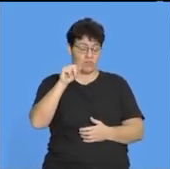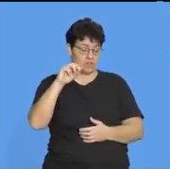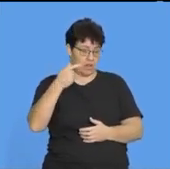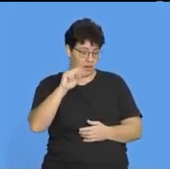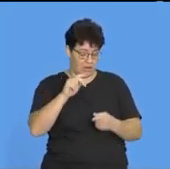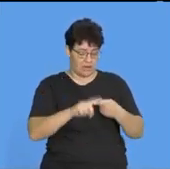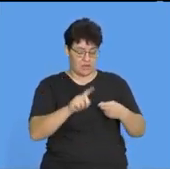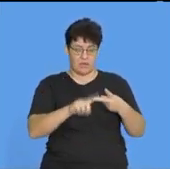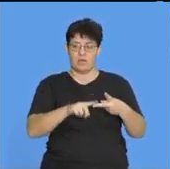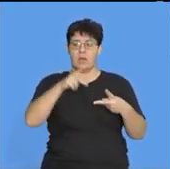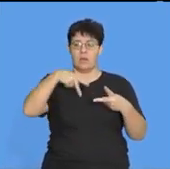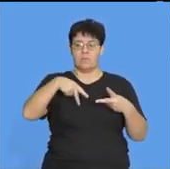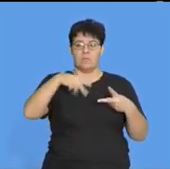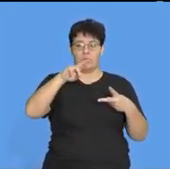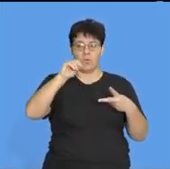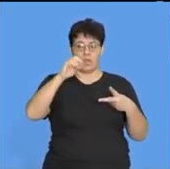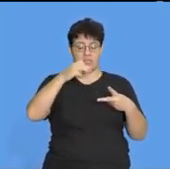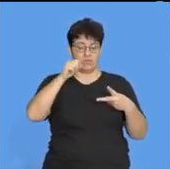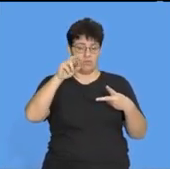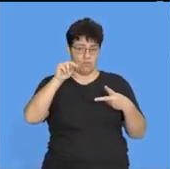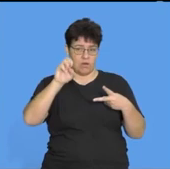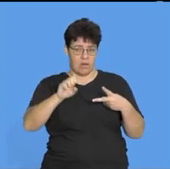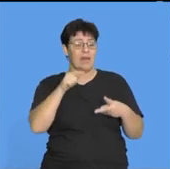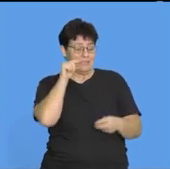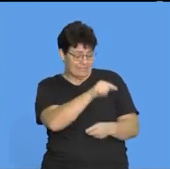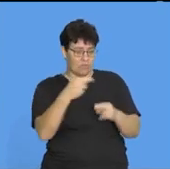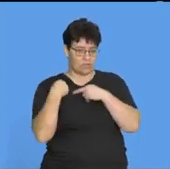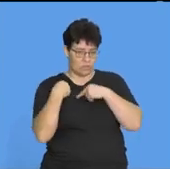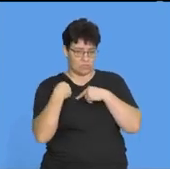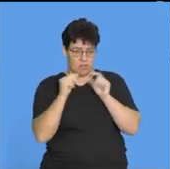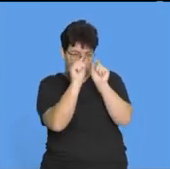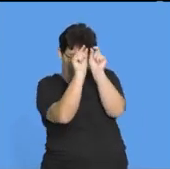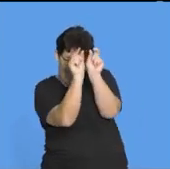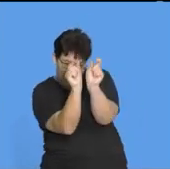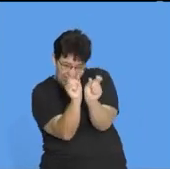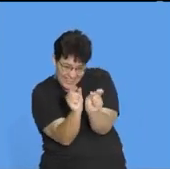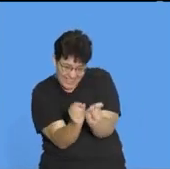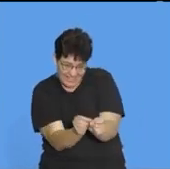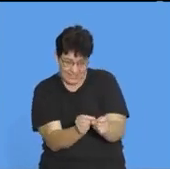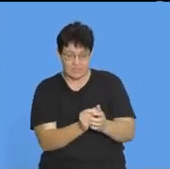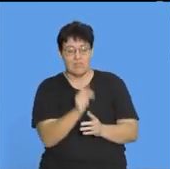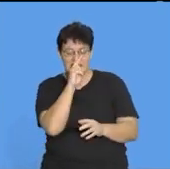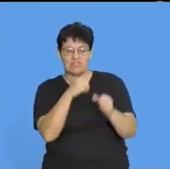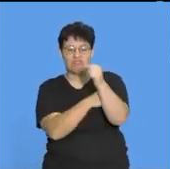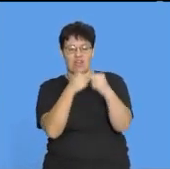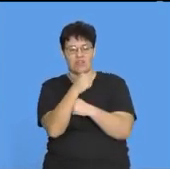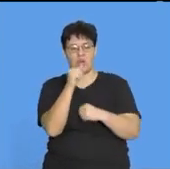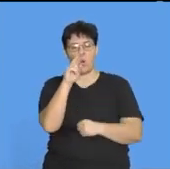are responsible for thickening of the endometrium. So when we looked at the structure of the ovary, we saw